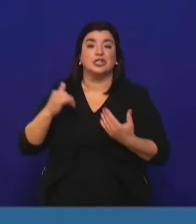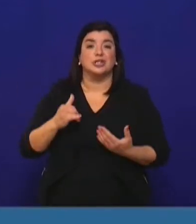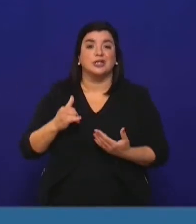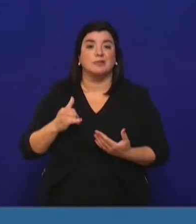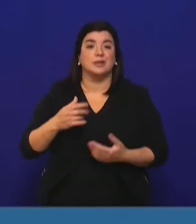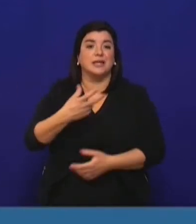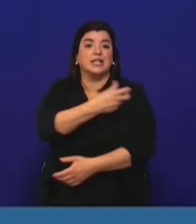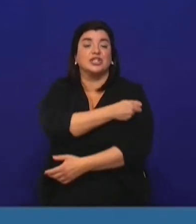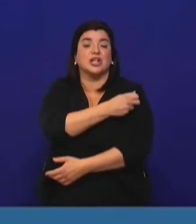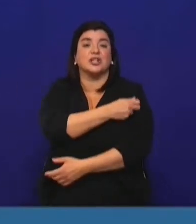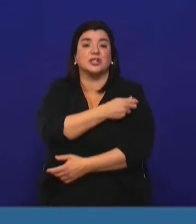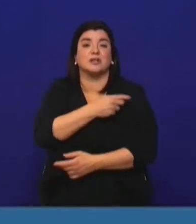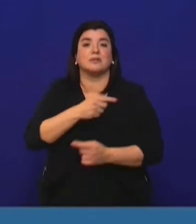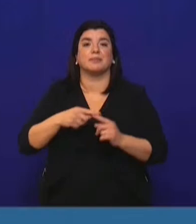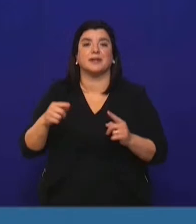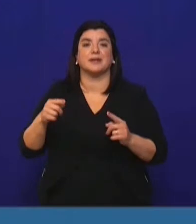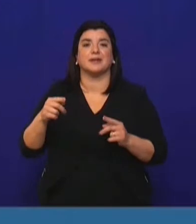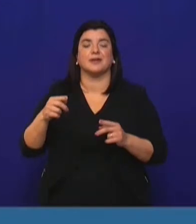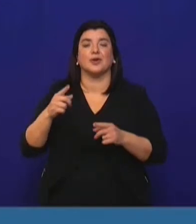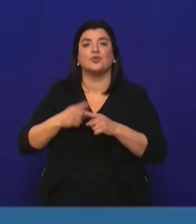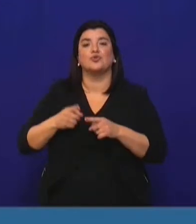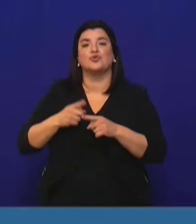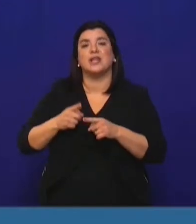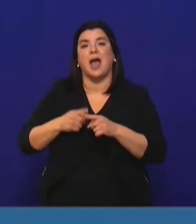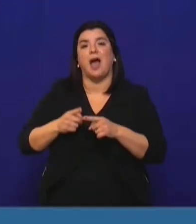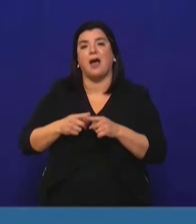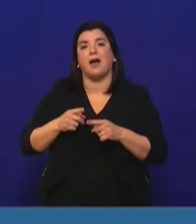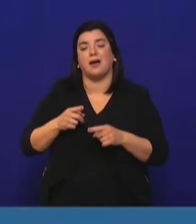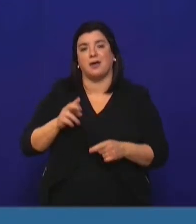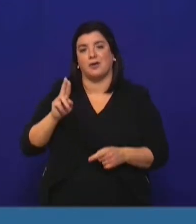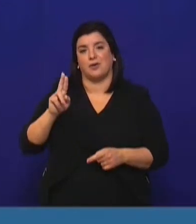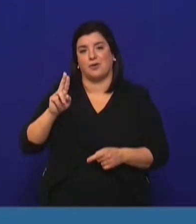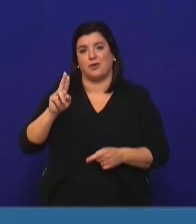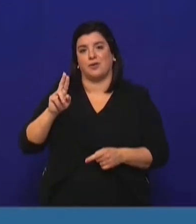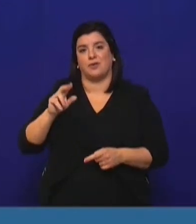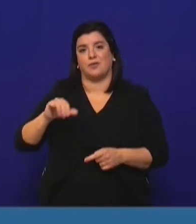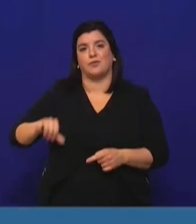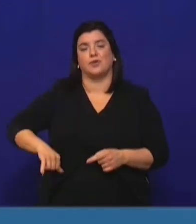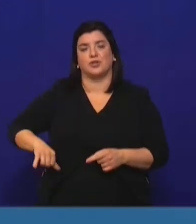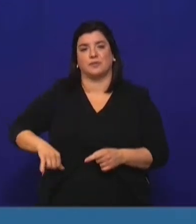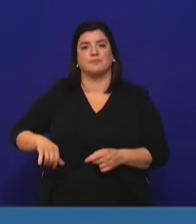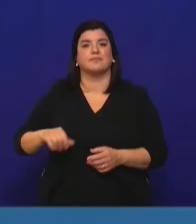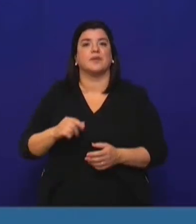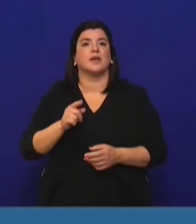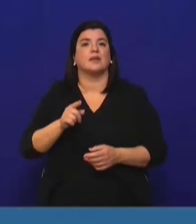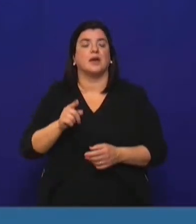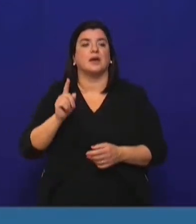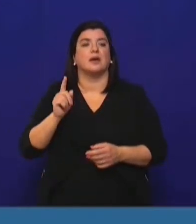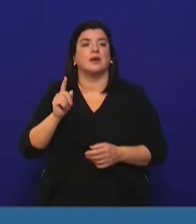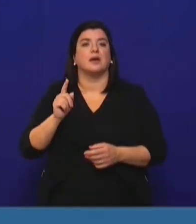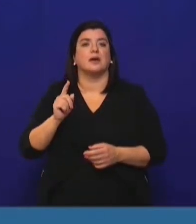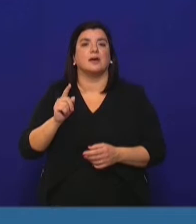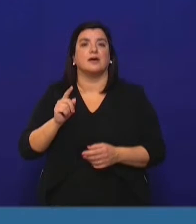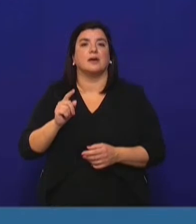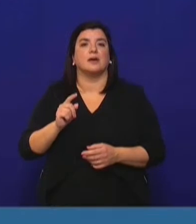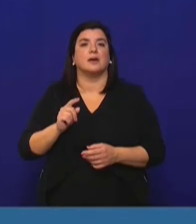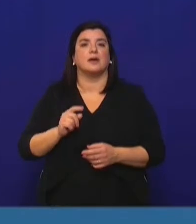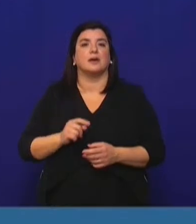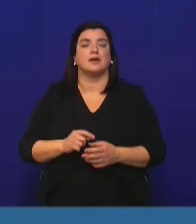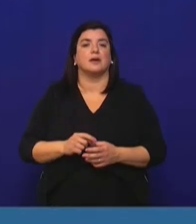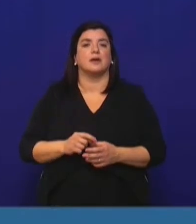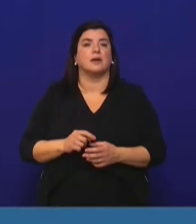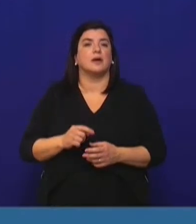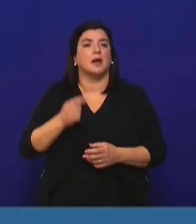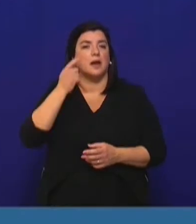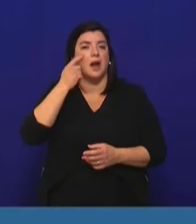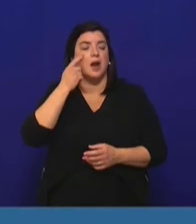tilqima ta' Sputnik li wkoll dil-ġimgħa ħareġ rapport f'ġurnal awtorevoli li din għandha wkoll rata ta' effiċjenza